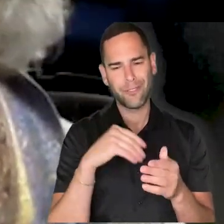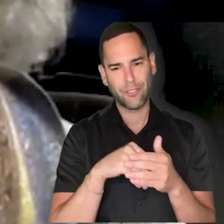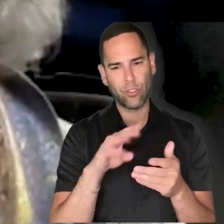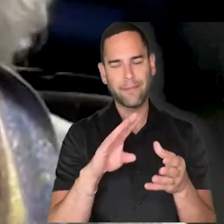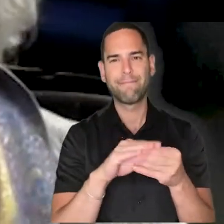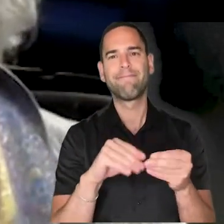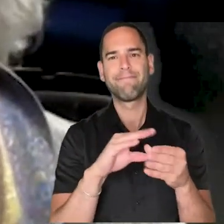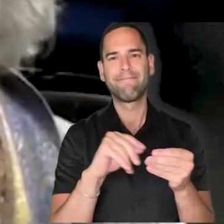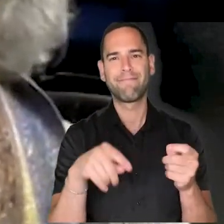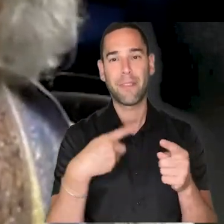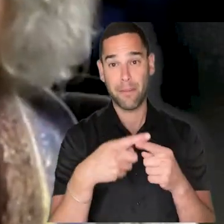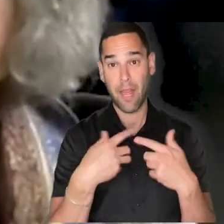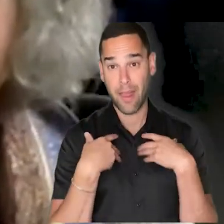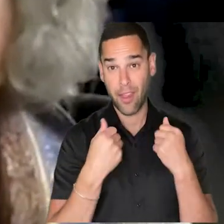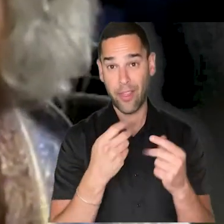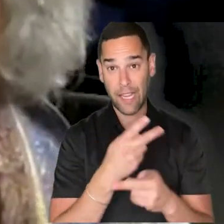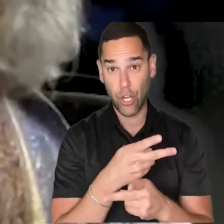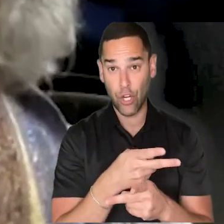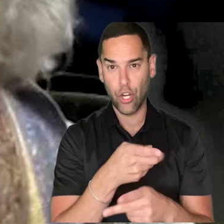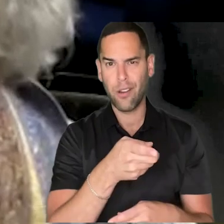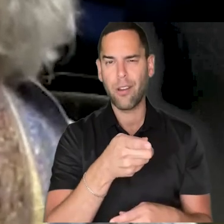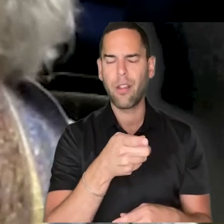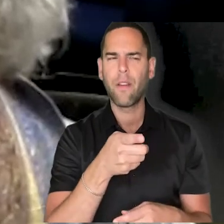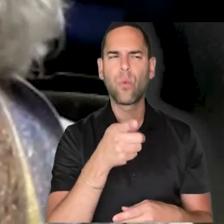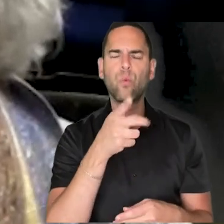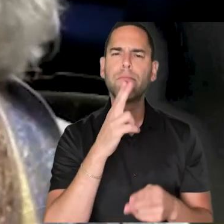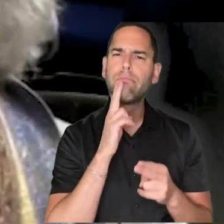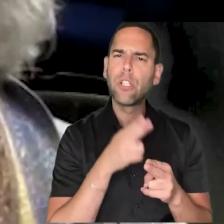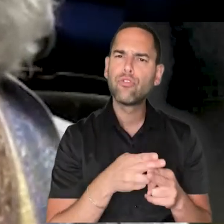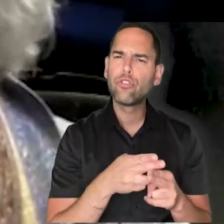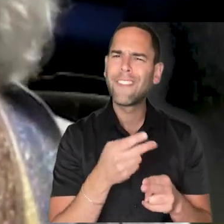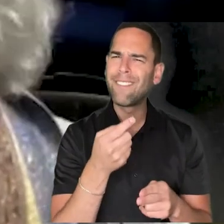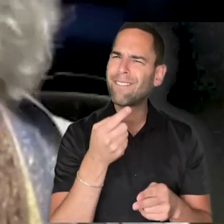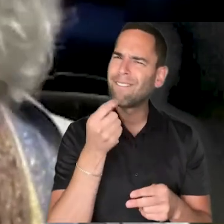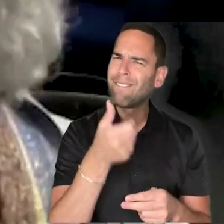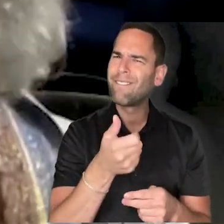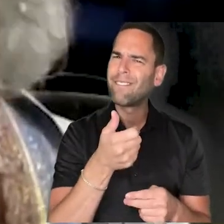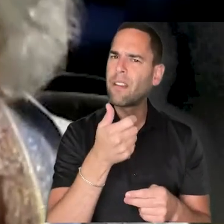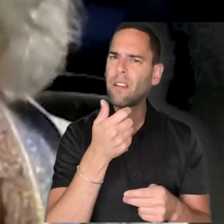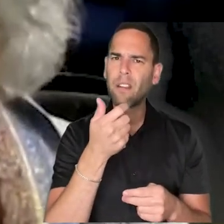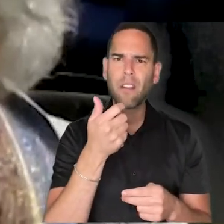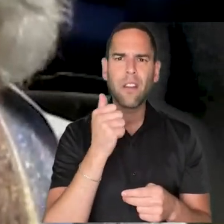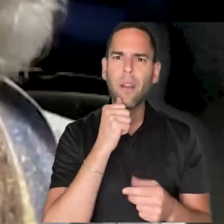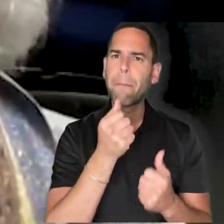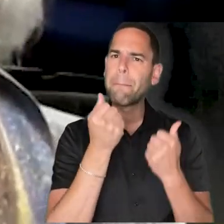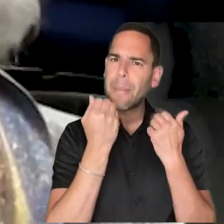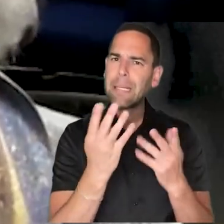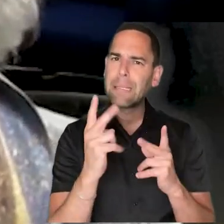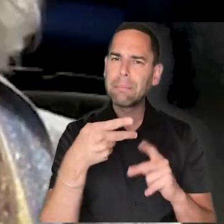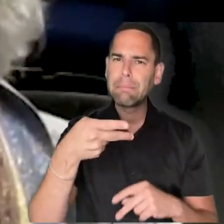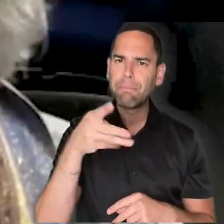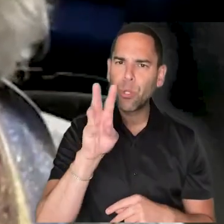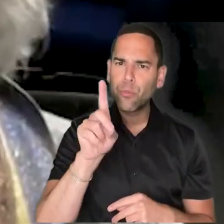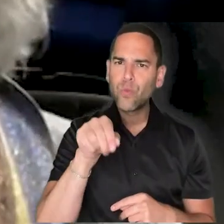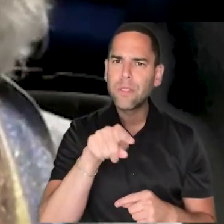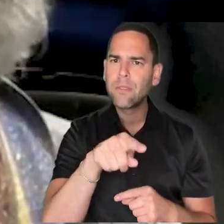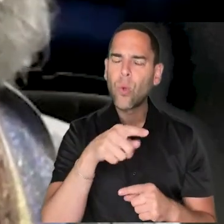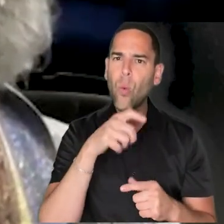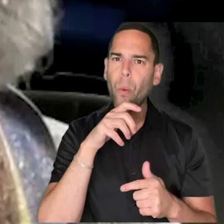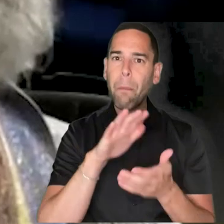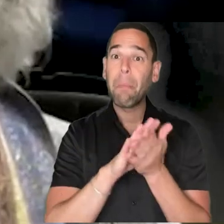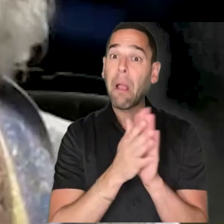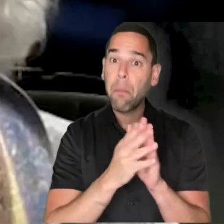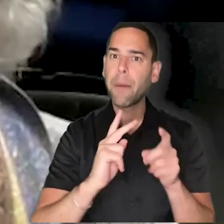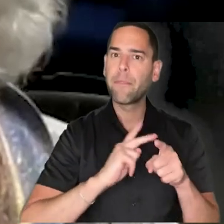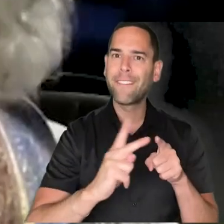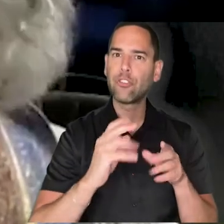ago in your wonderful colloquy about healthcare that there are very few people with disabilities being